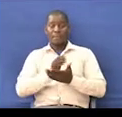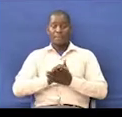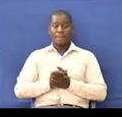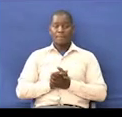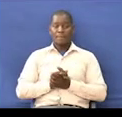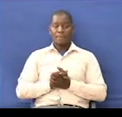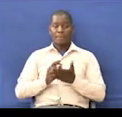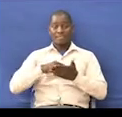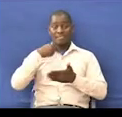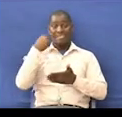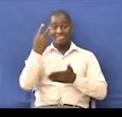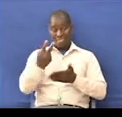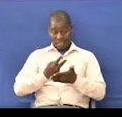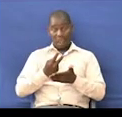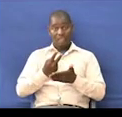Turning